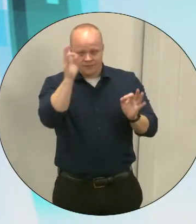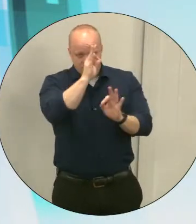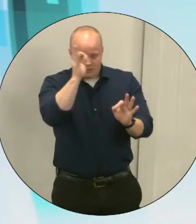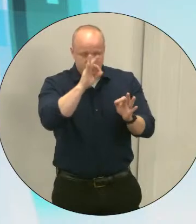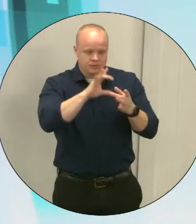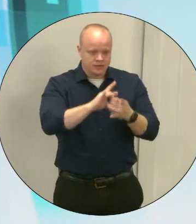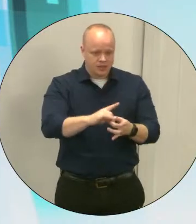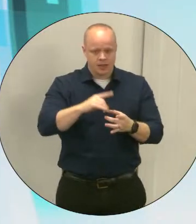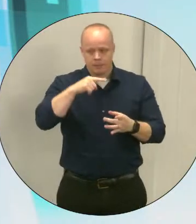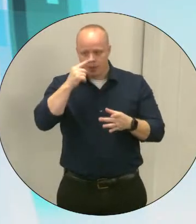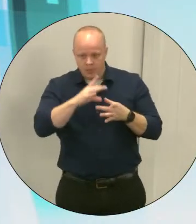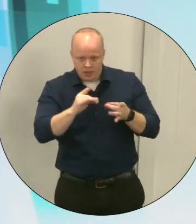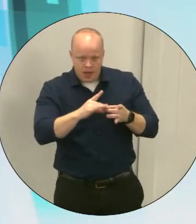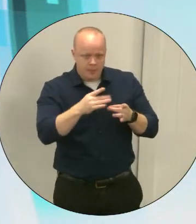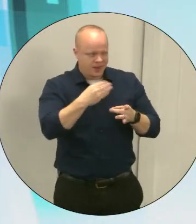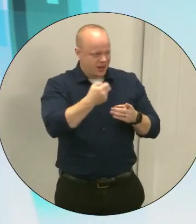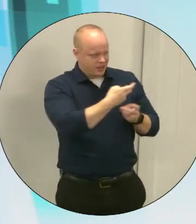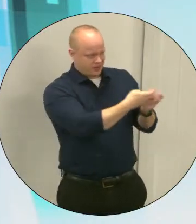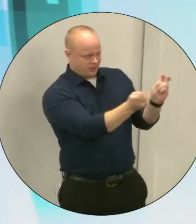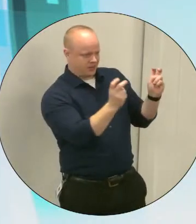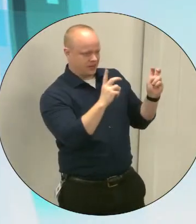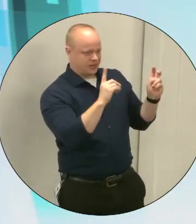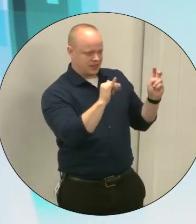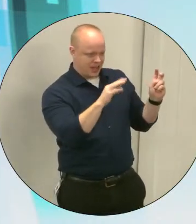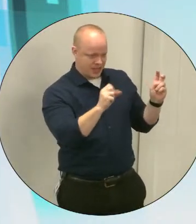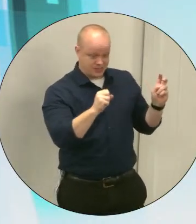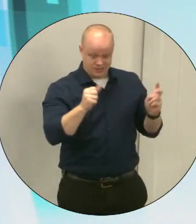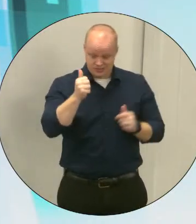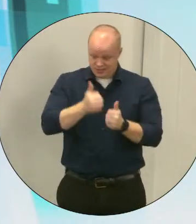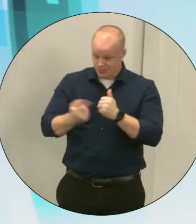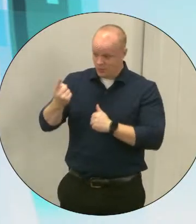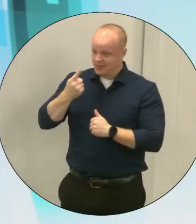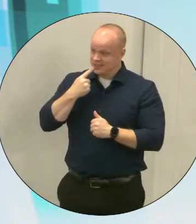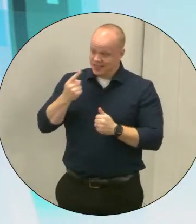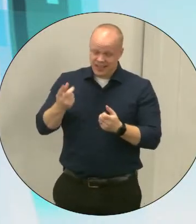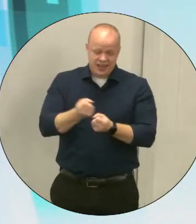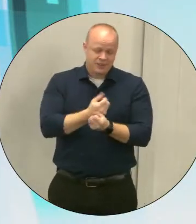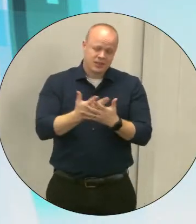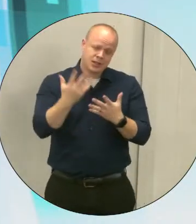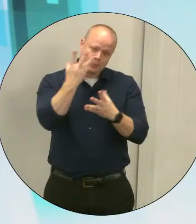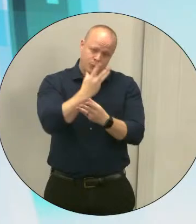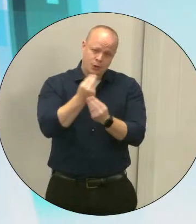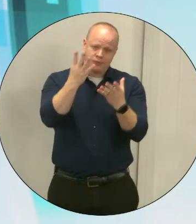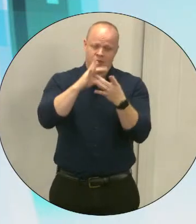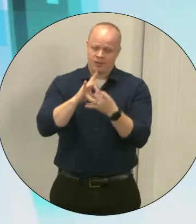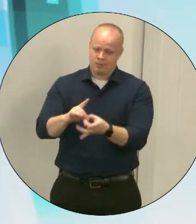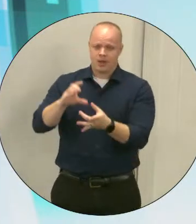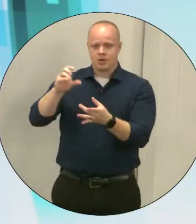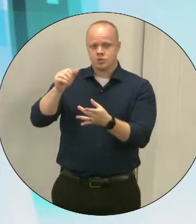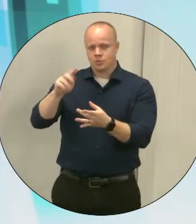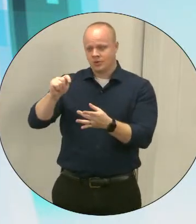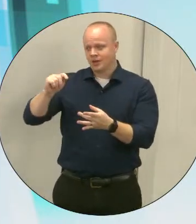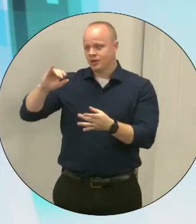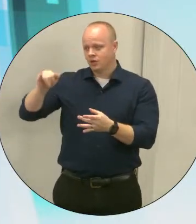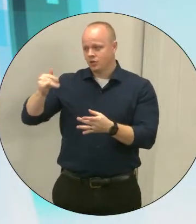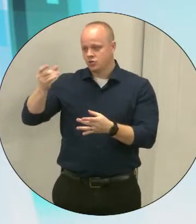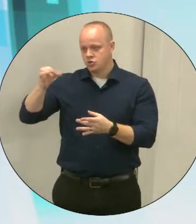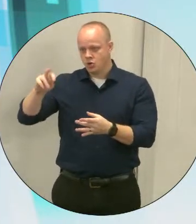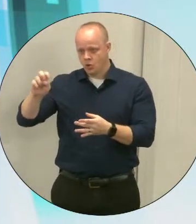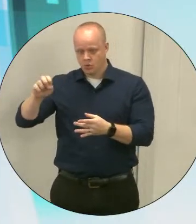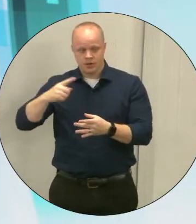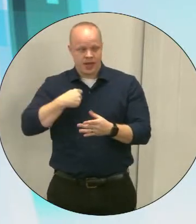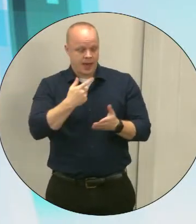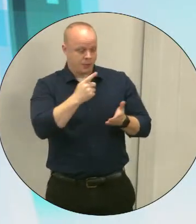public comment and the dais. Everyone has said everything so beautiful about Superintendent Joan Ebert. I have been writing my